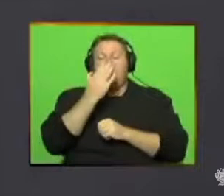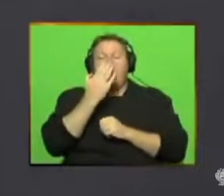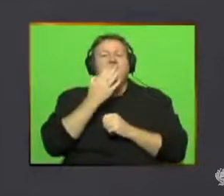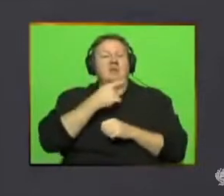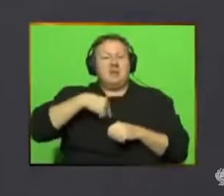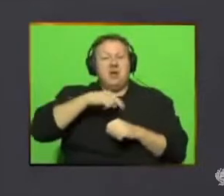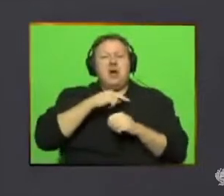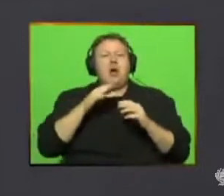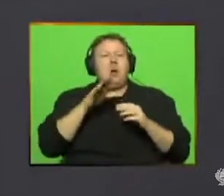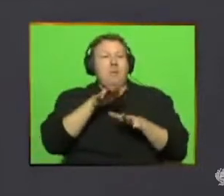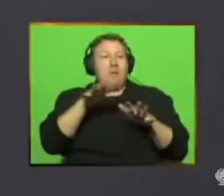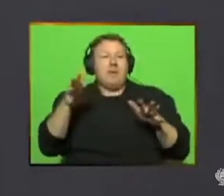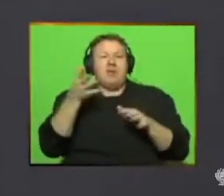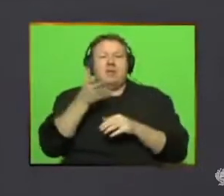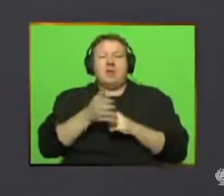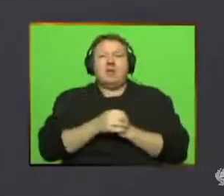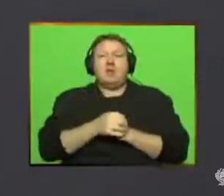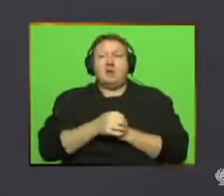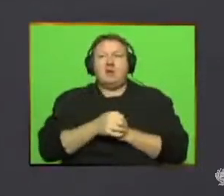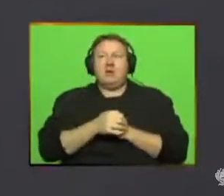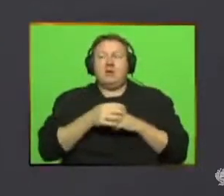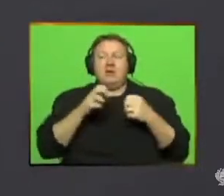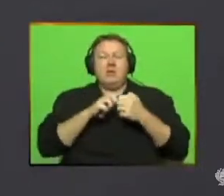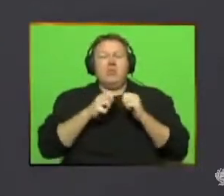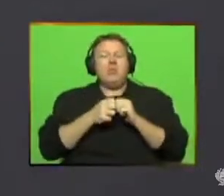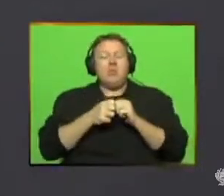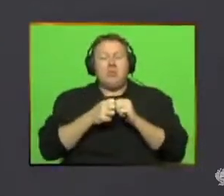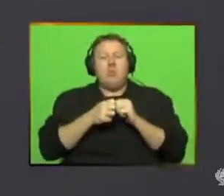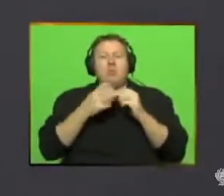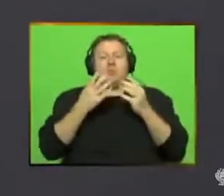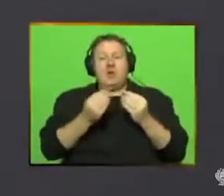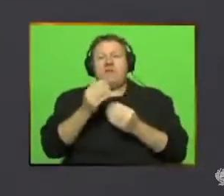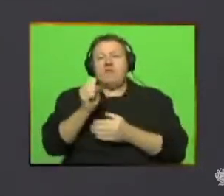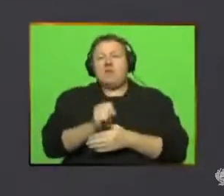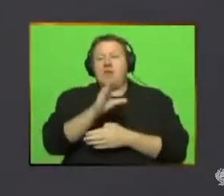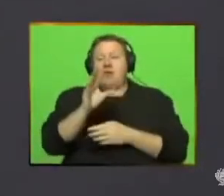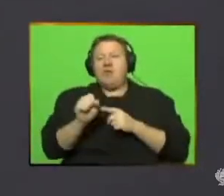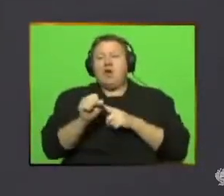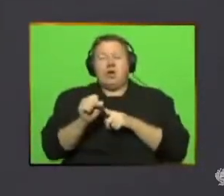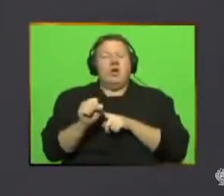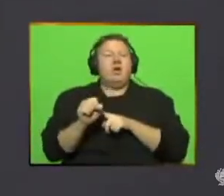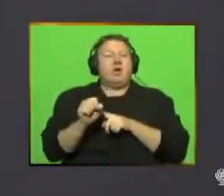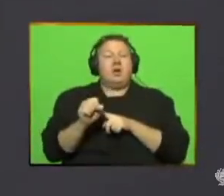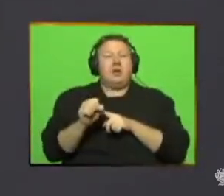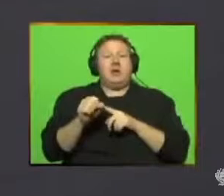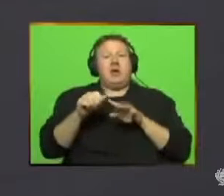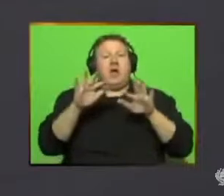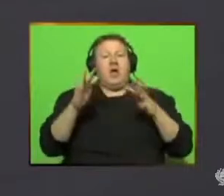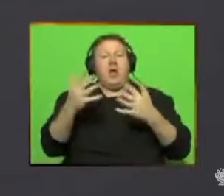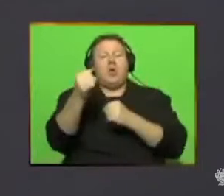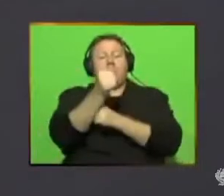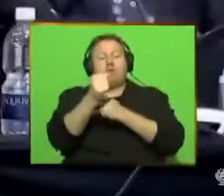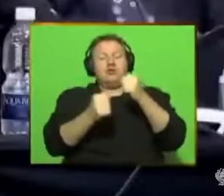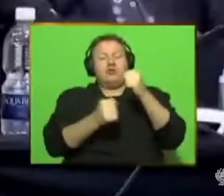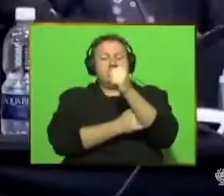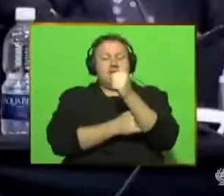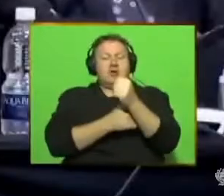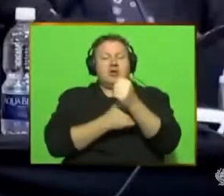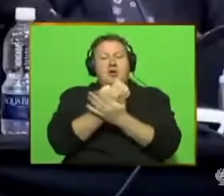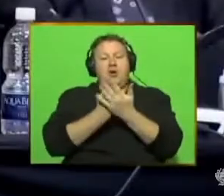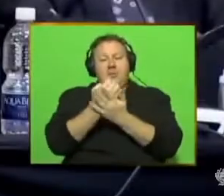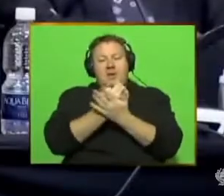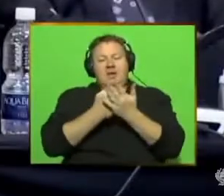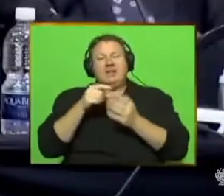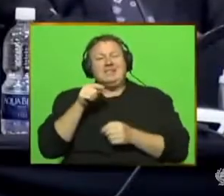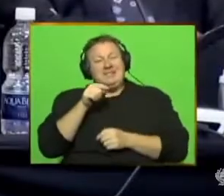our people. The root causes of the problems that we face in our country lies in the structure of the economy. The structure of